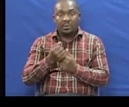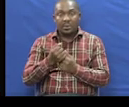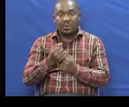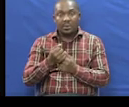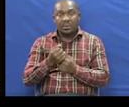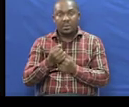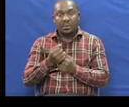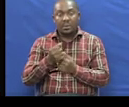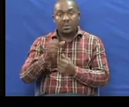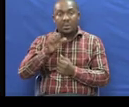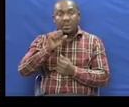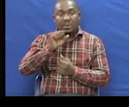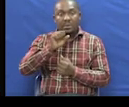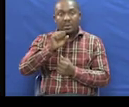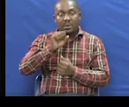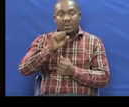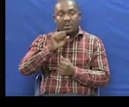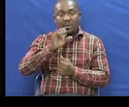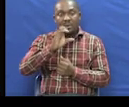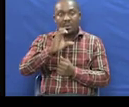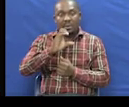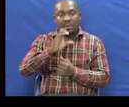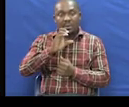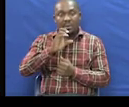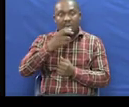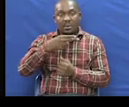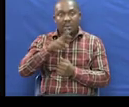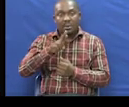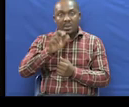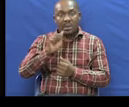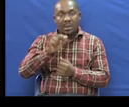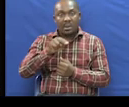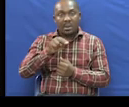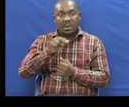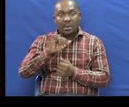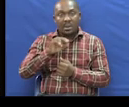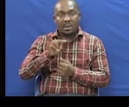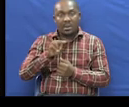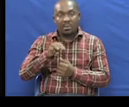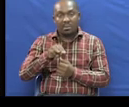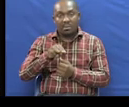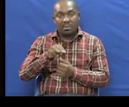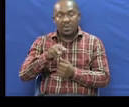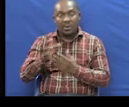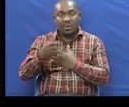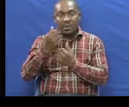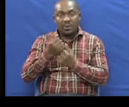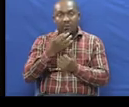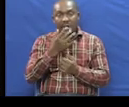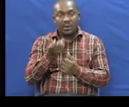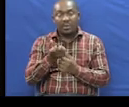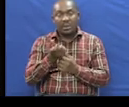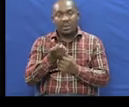which has electronic, which has a atomic number